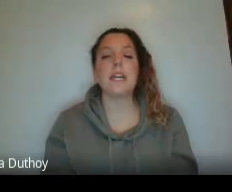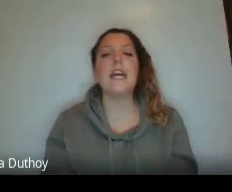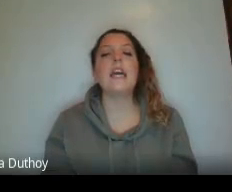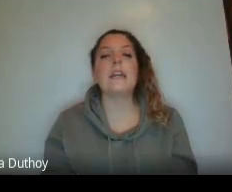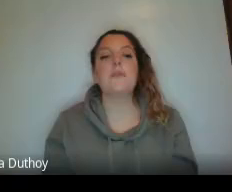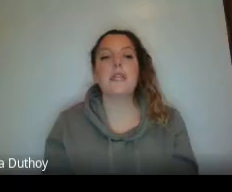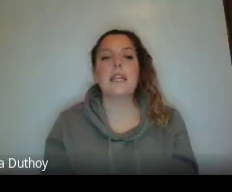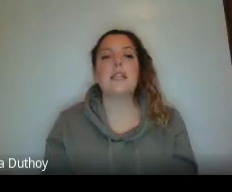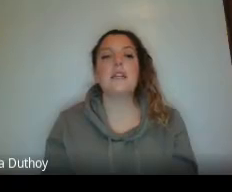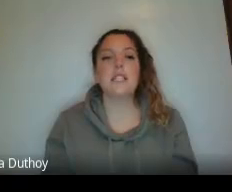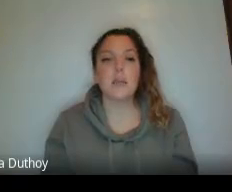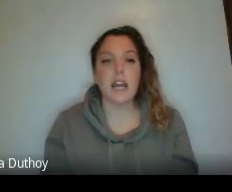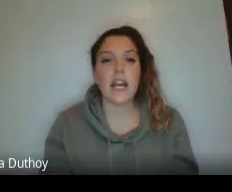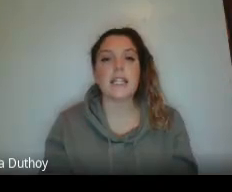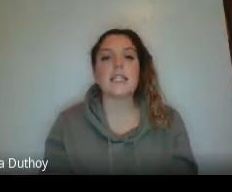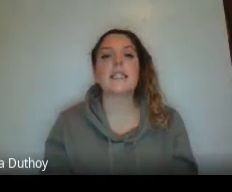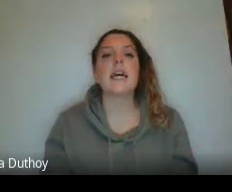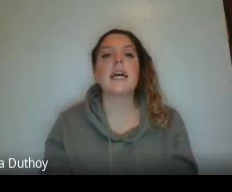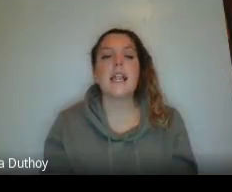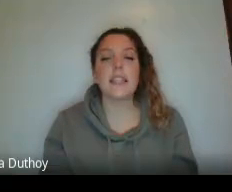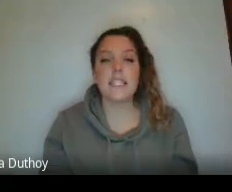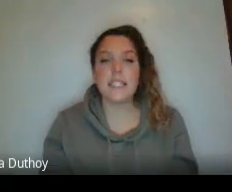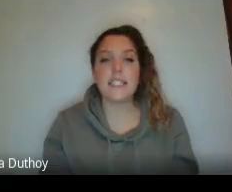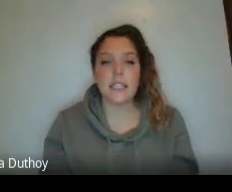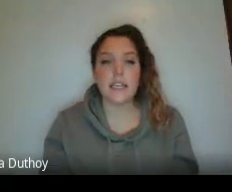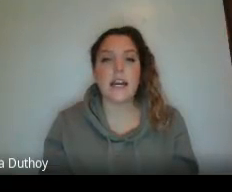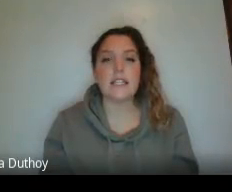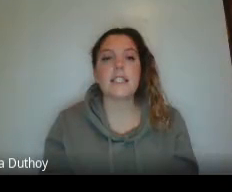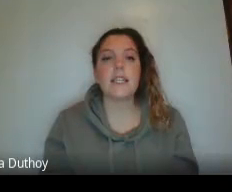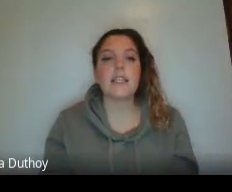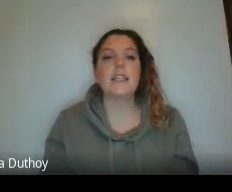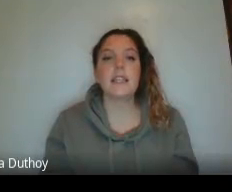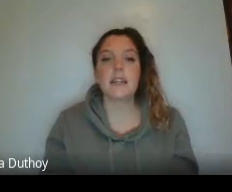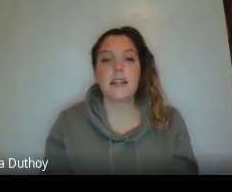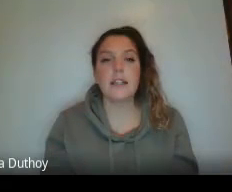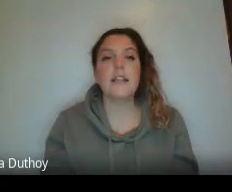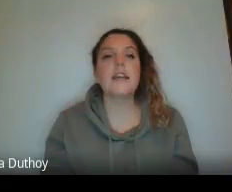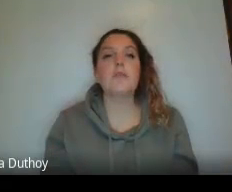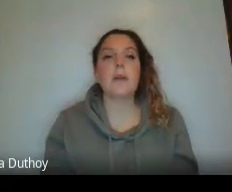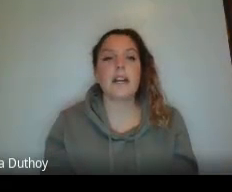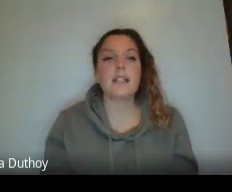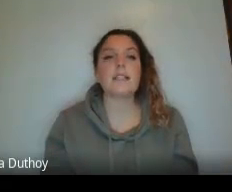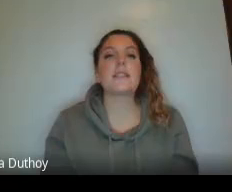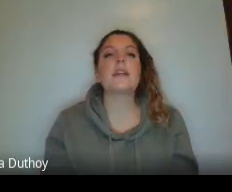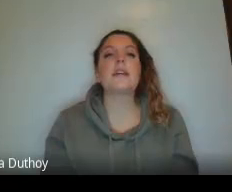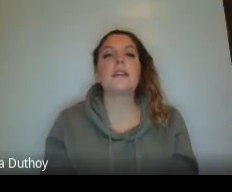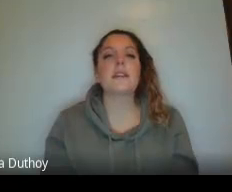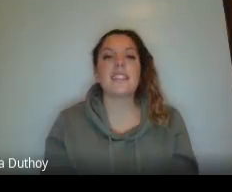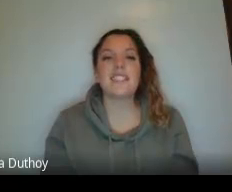you don't like, and you need to practice listing. That is the key here.